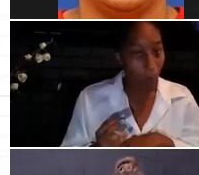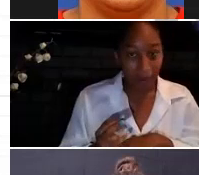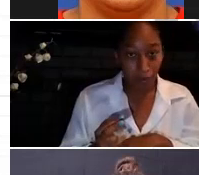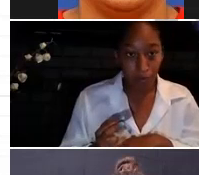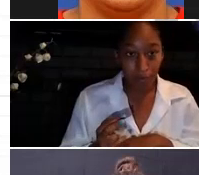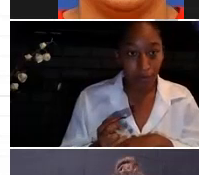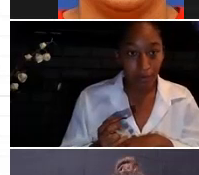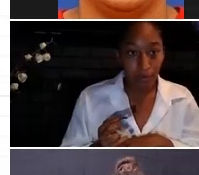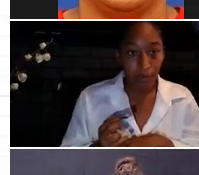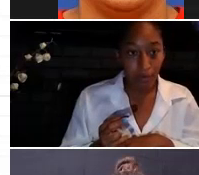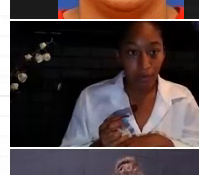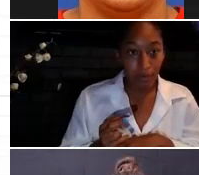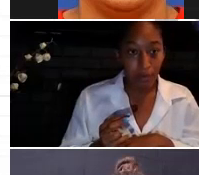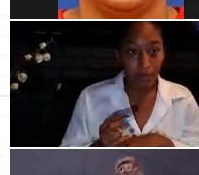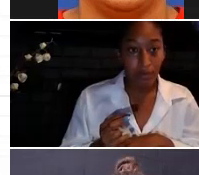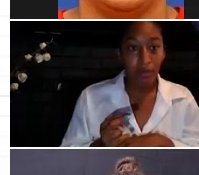plus